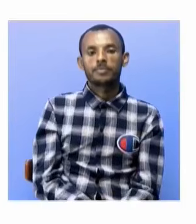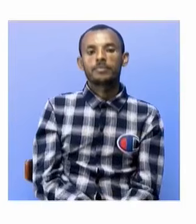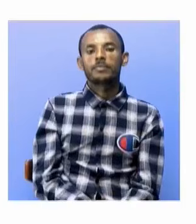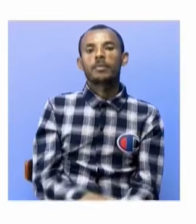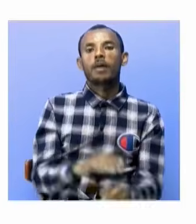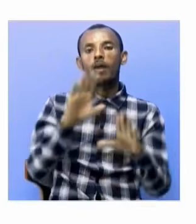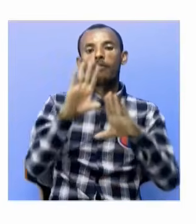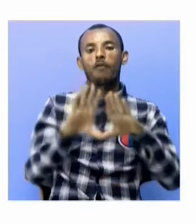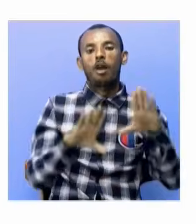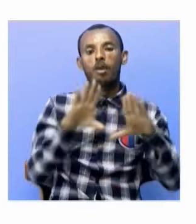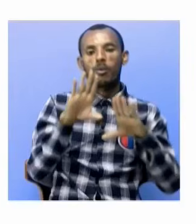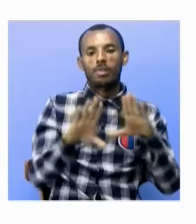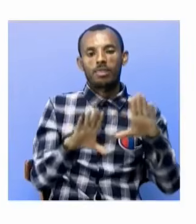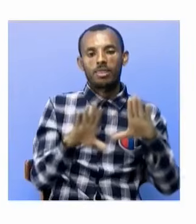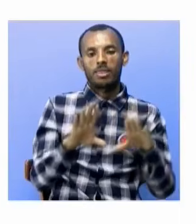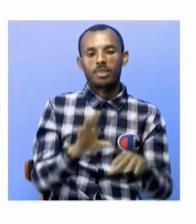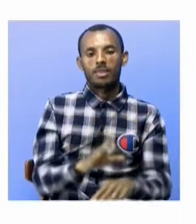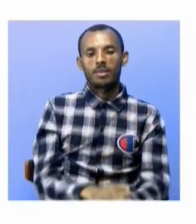evaluate